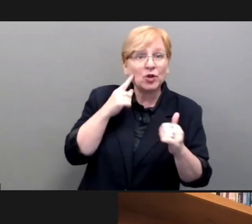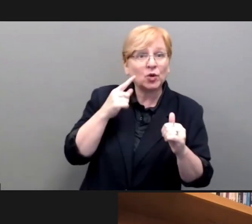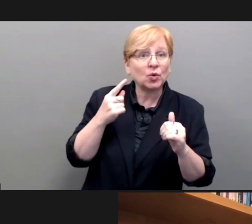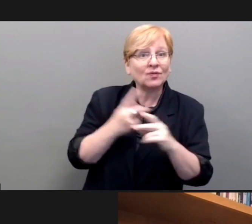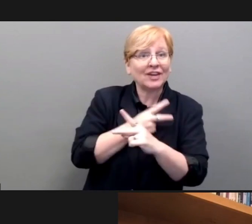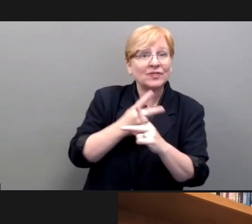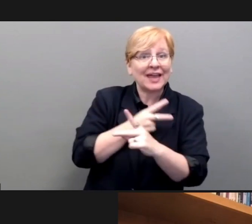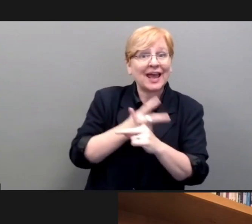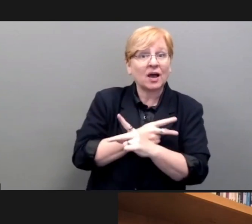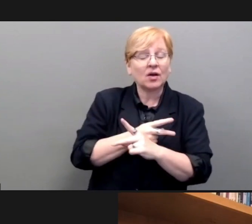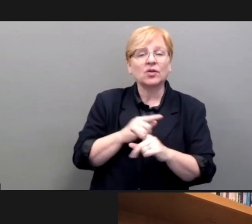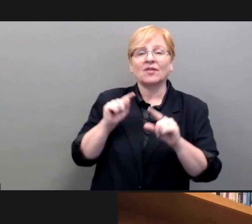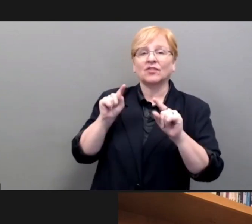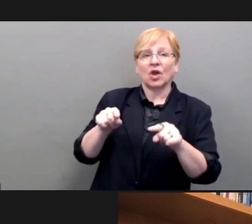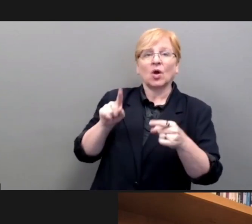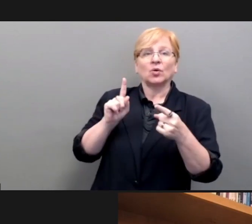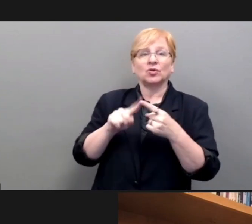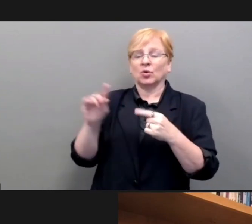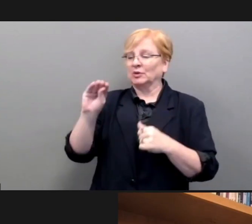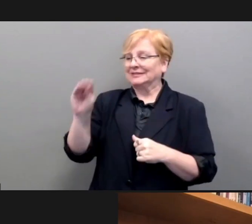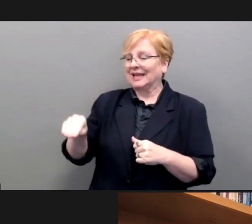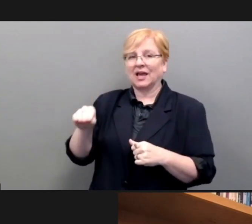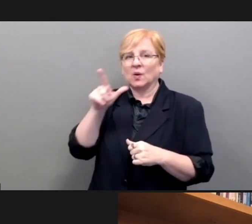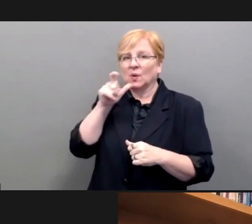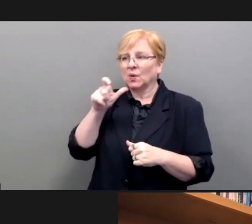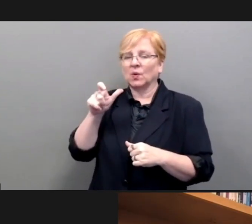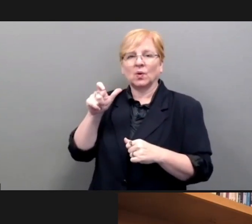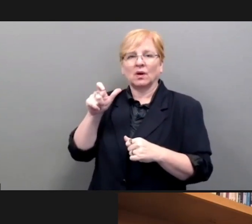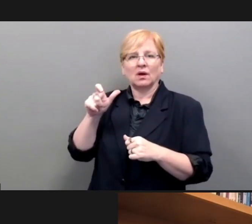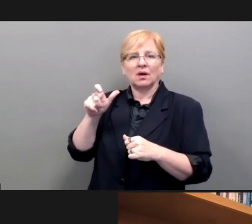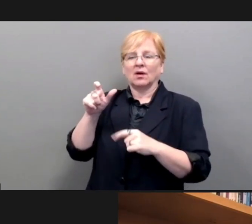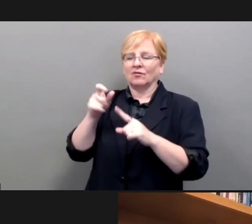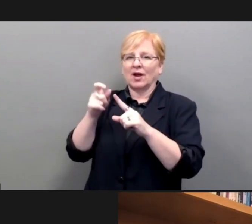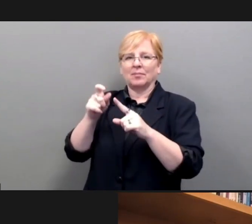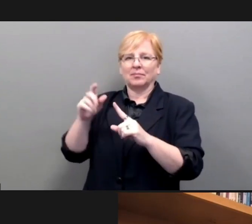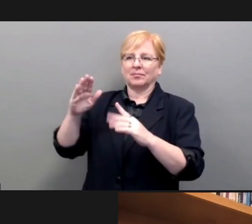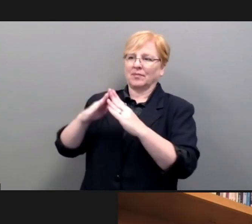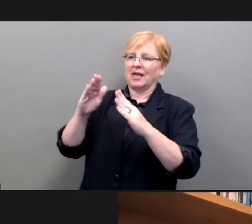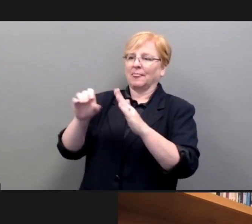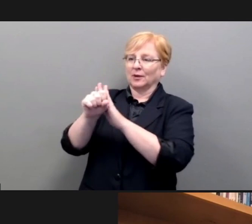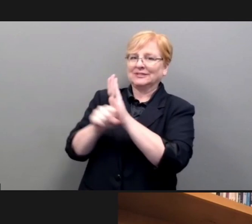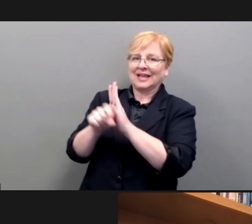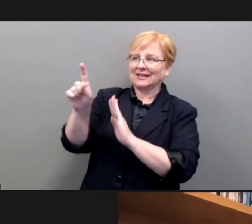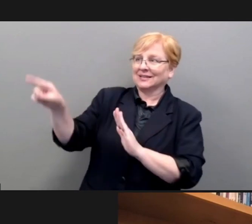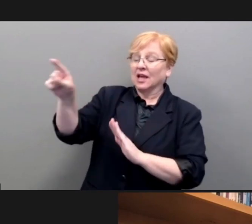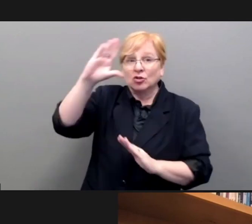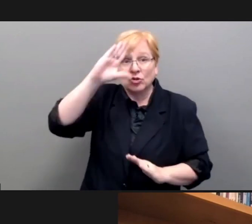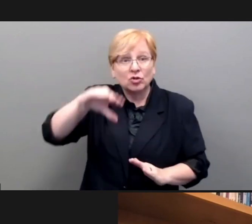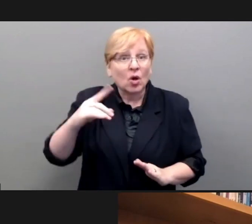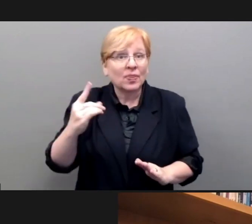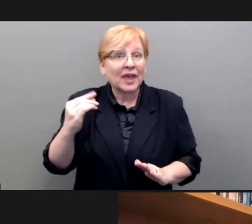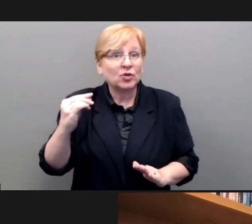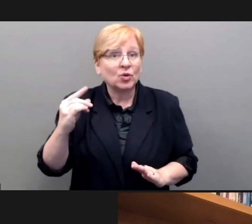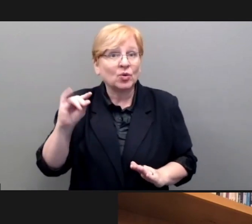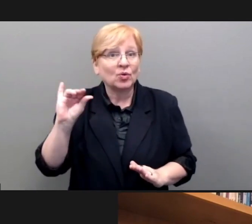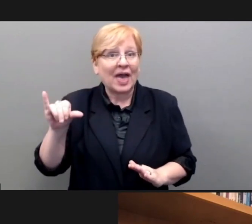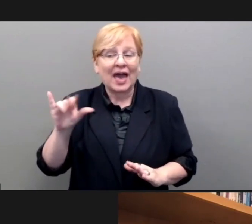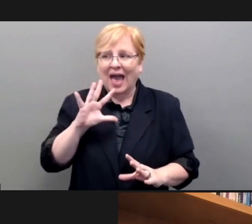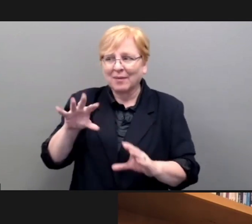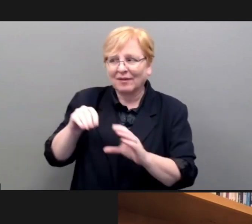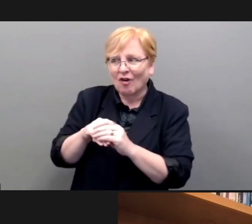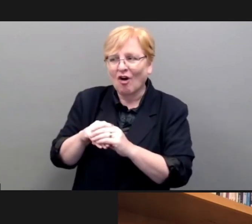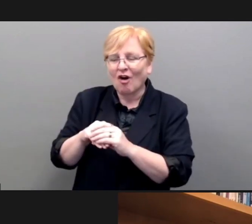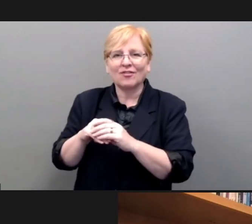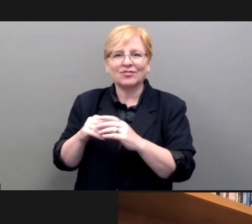percent population traveling here from the key states, Dr. Scrace, just so that you know that I actually do engage him. And sometimes